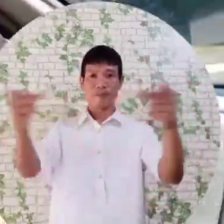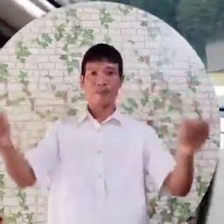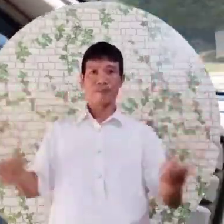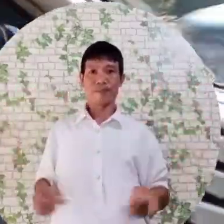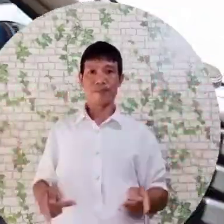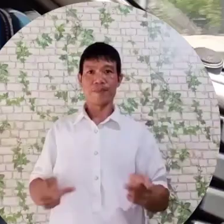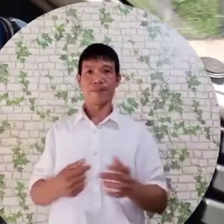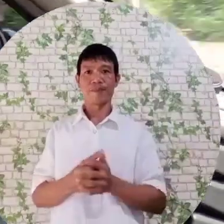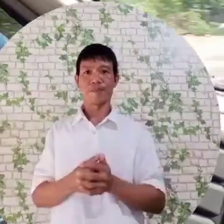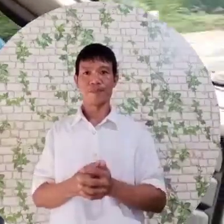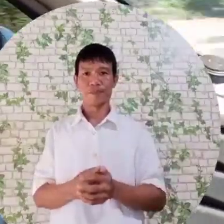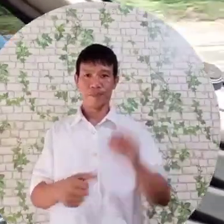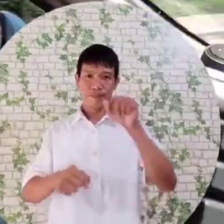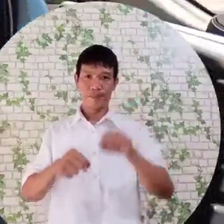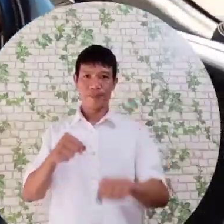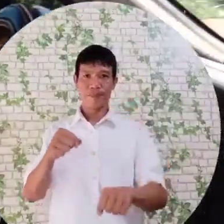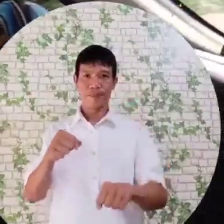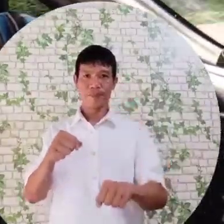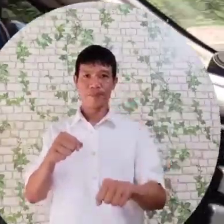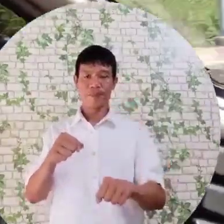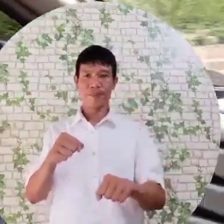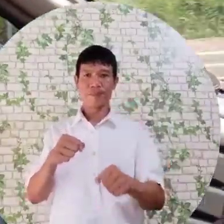I am hoping that